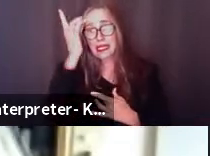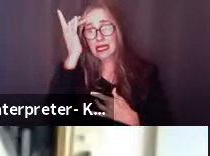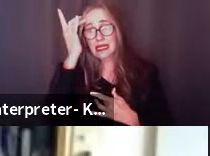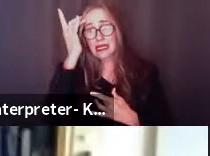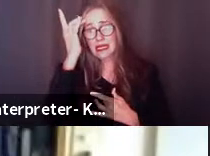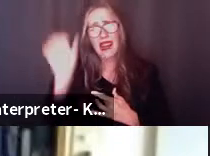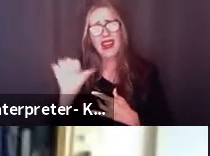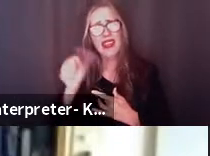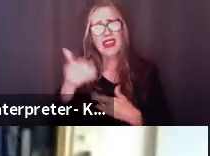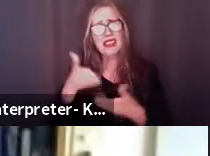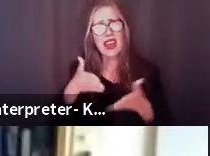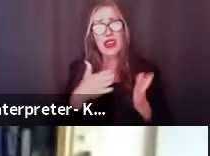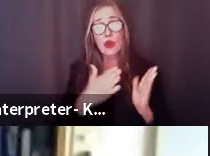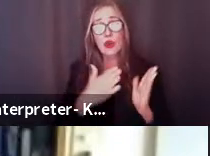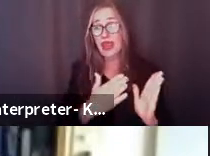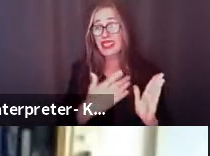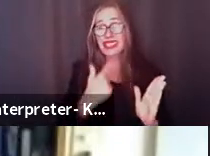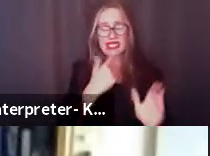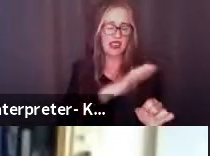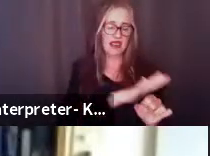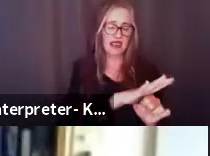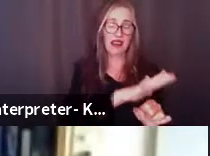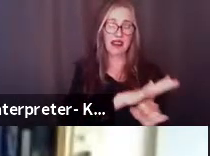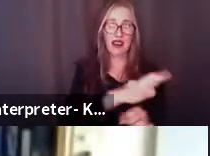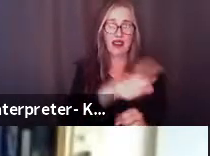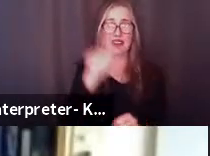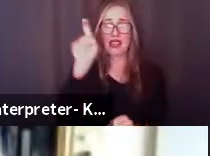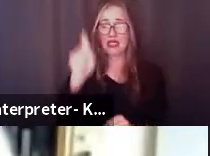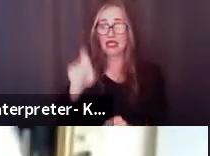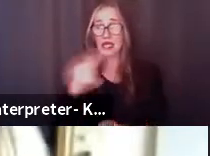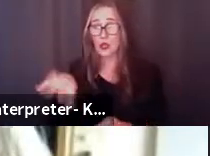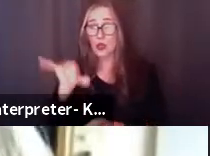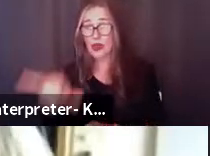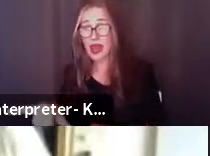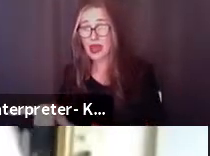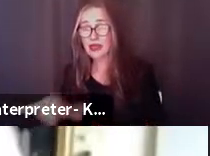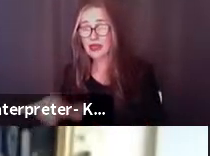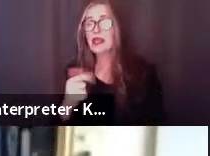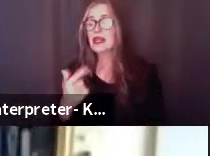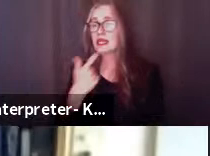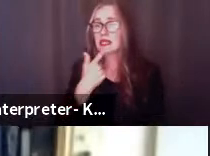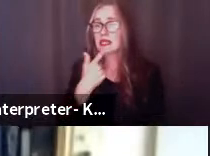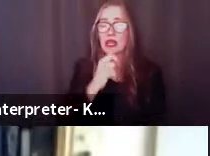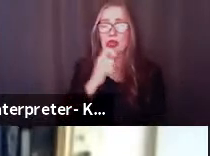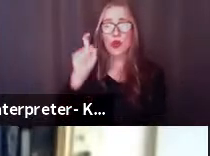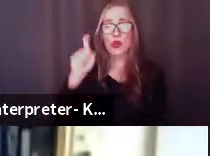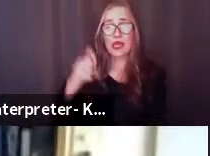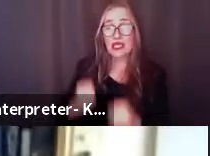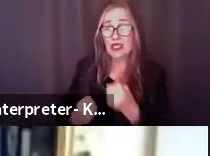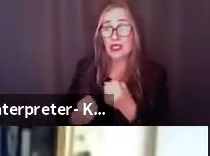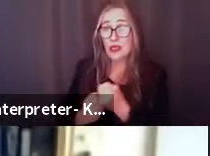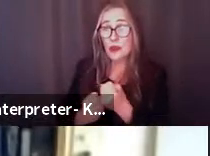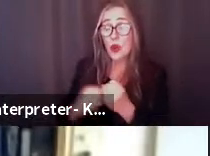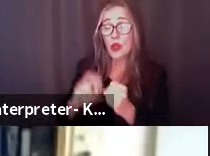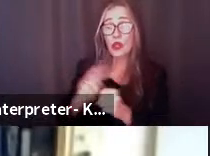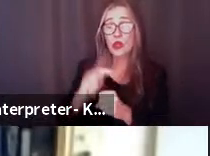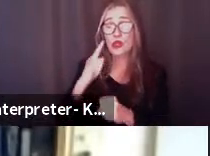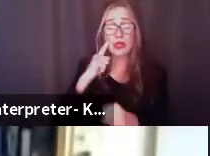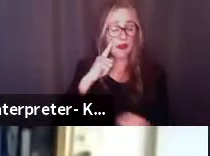that short of variable genome editing and they say that they don't necessarily support its use for genetic